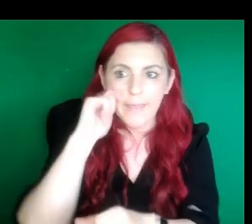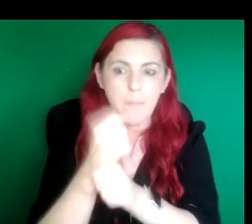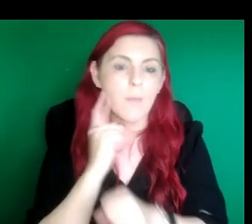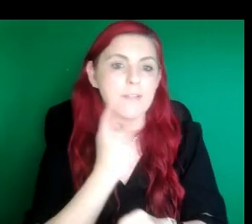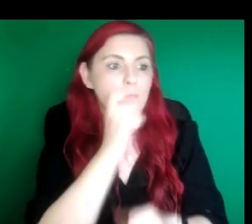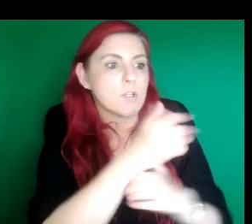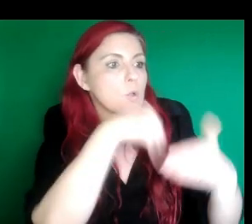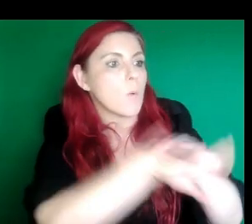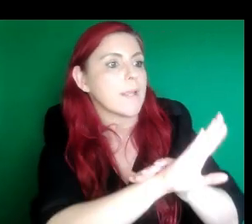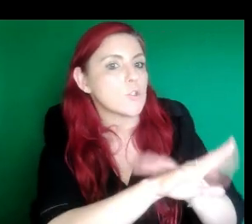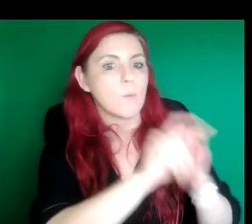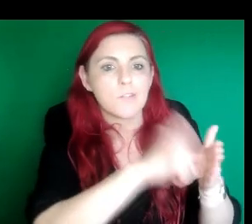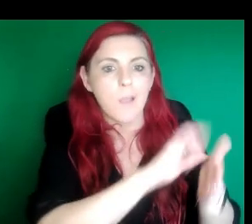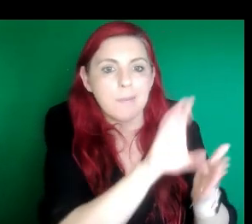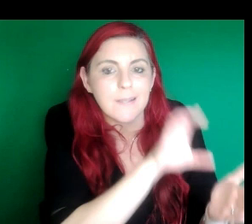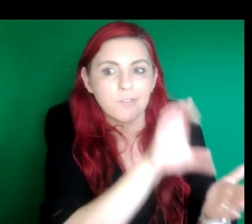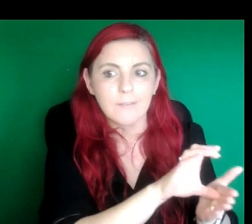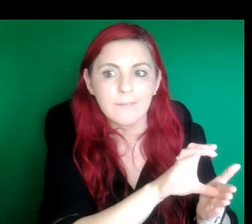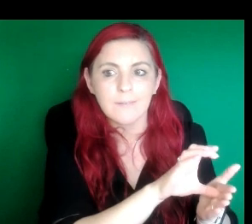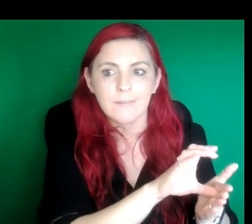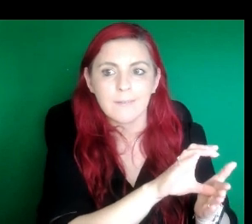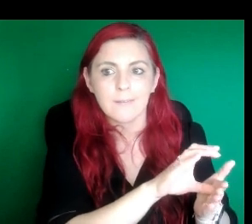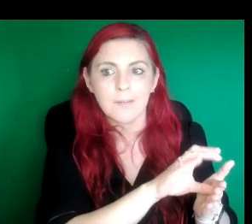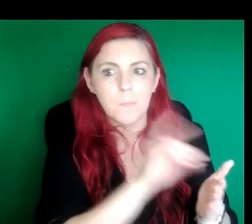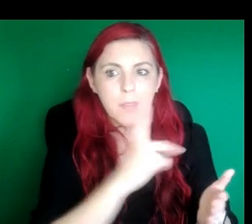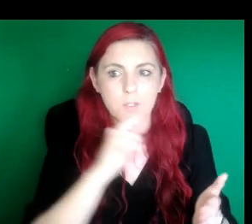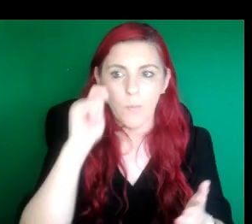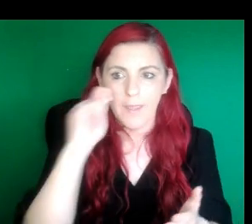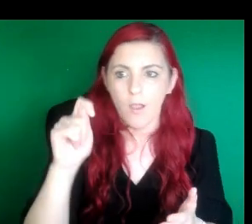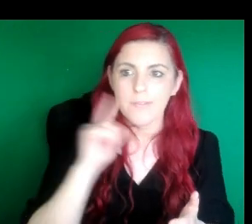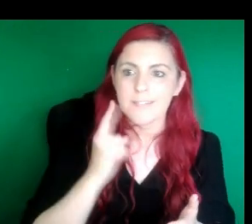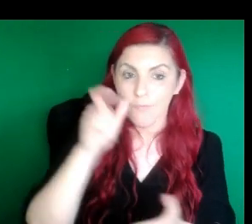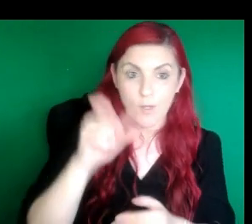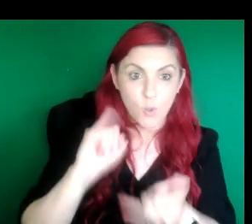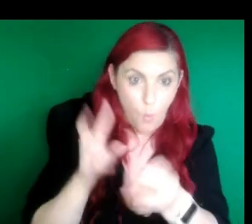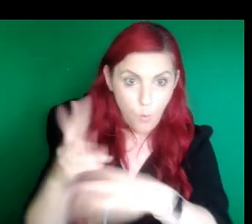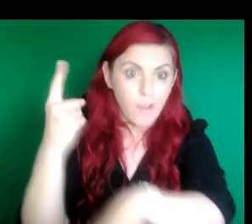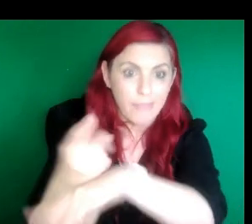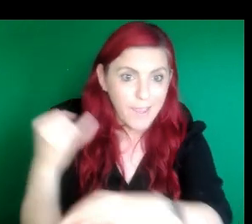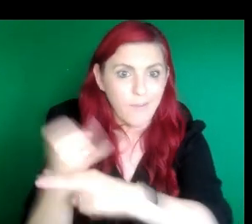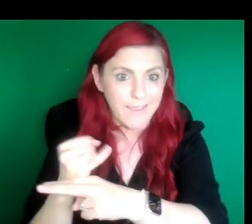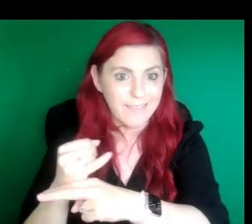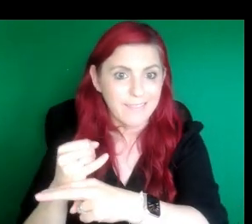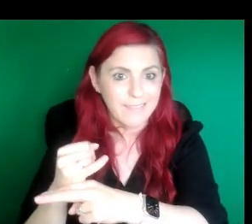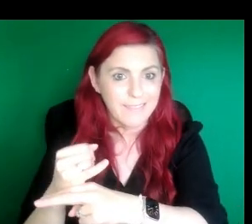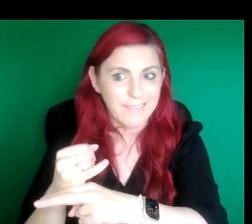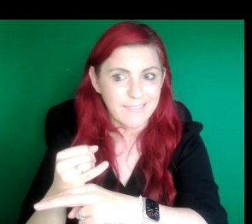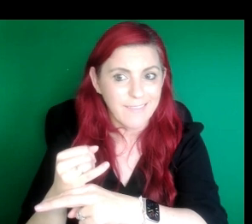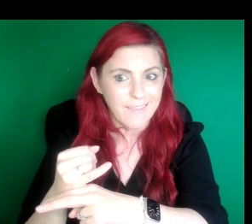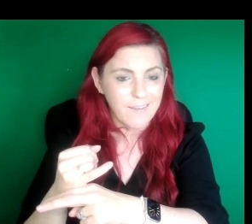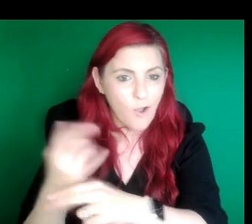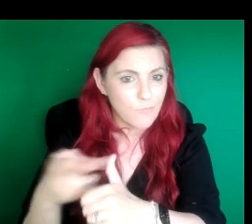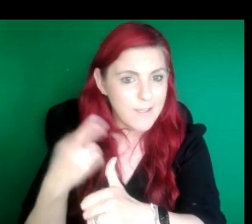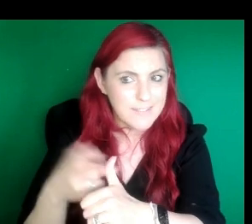center or the unemployment office and trying to find a job, but they don't think of the deaf person working in the unemployment office and